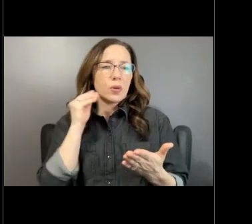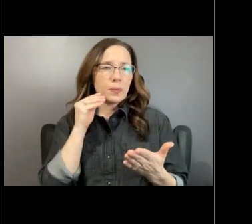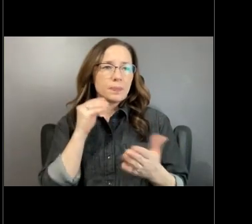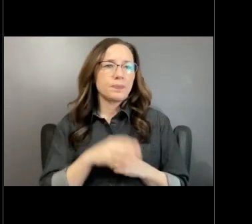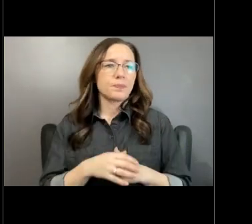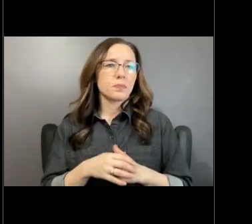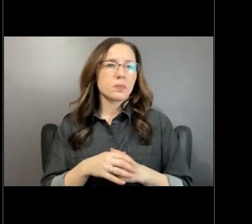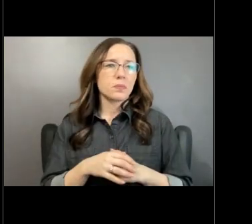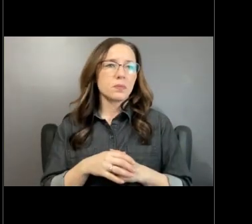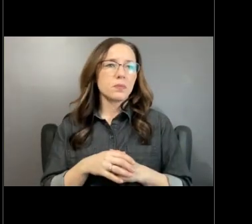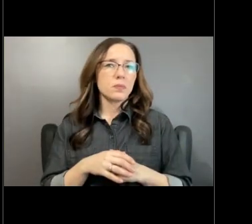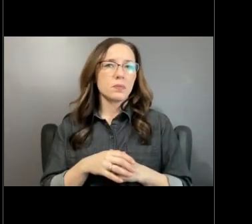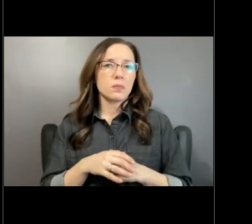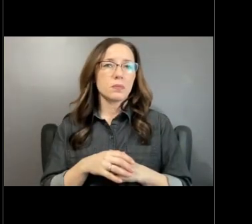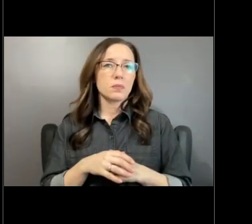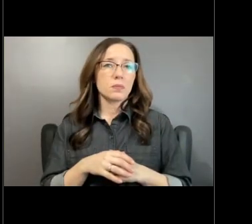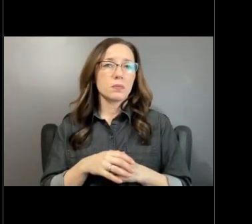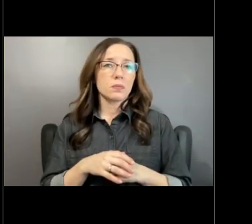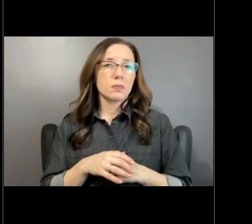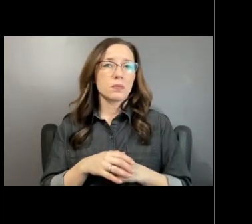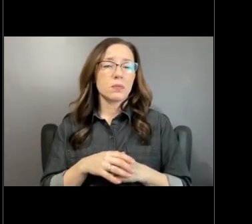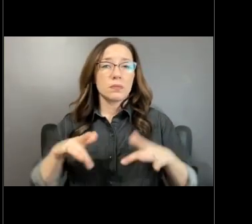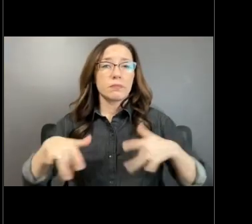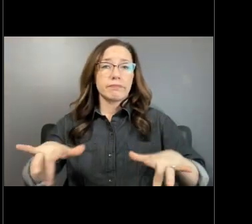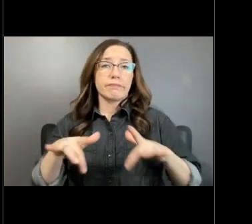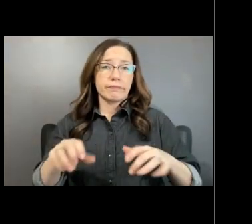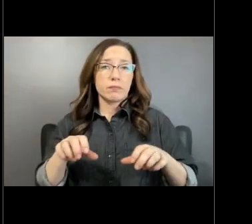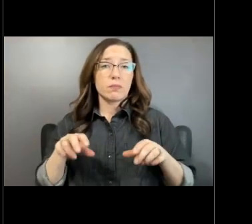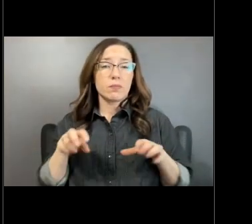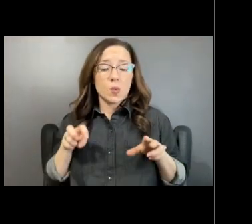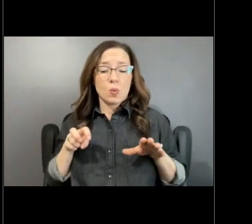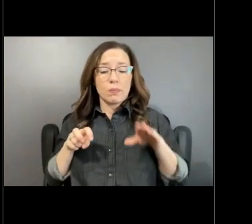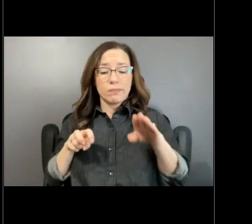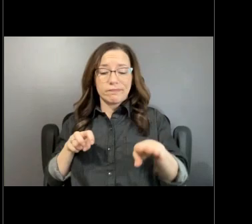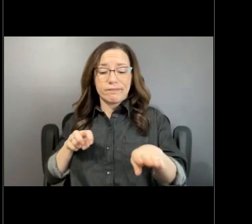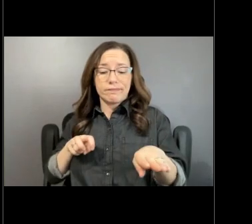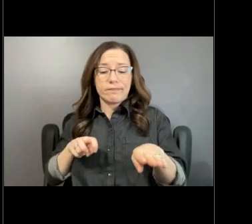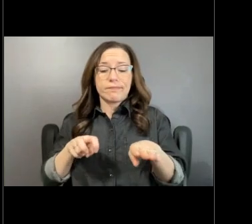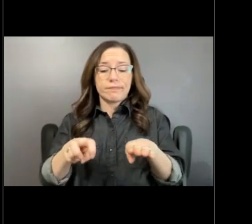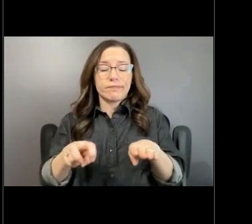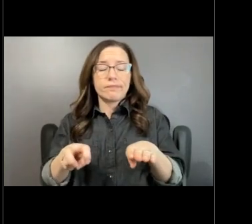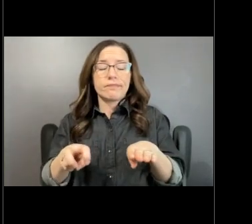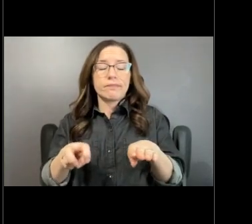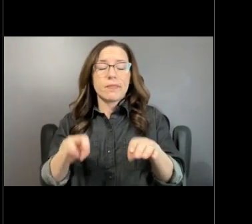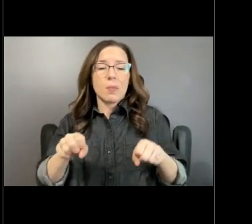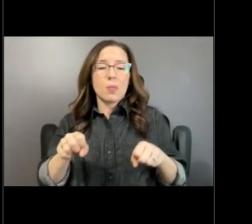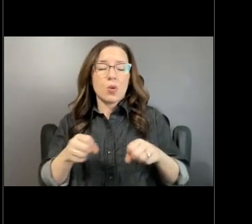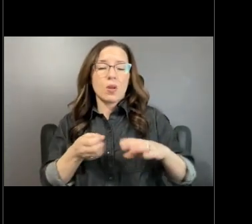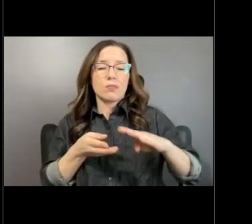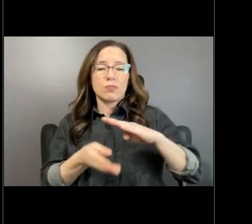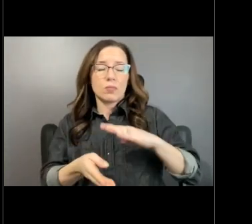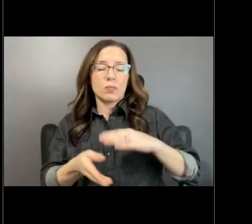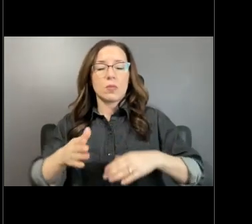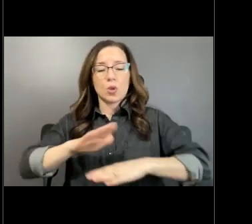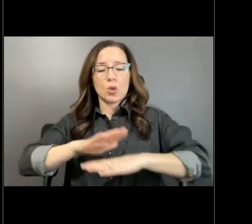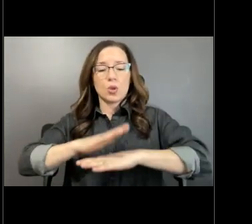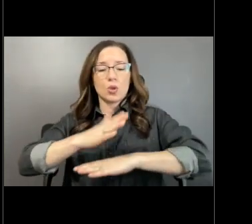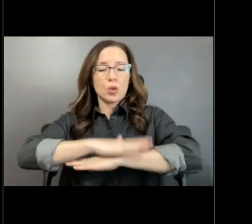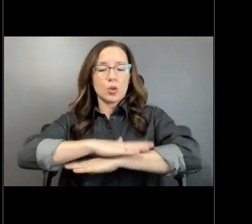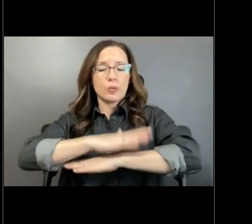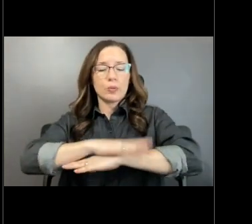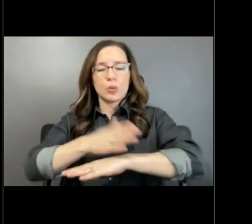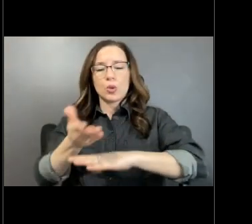Space to execute a parallel approach must be provided at ranges and cooktops unless knee